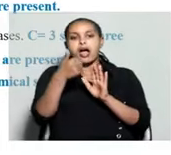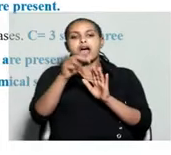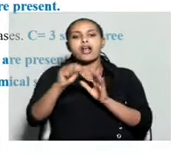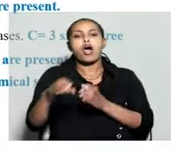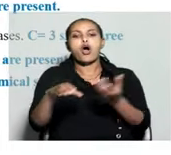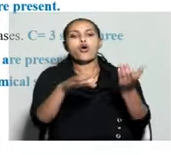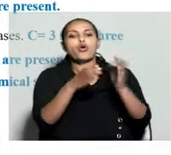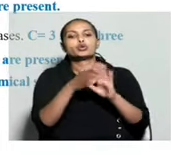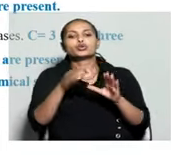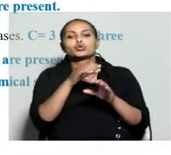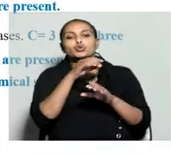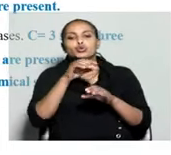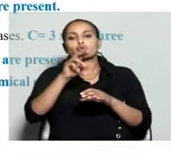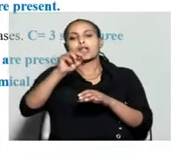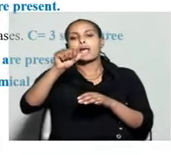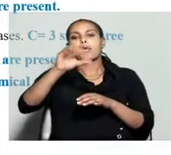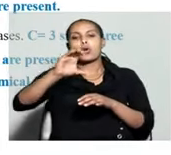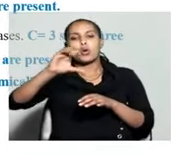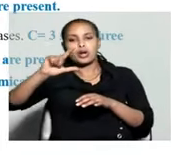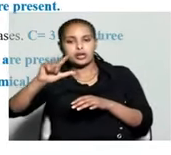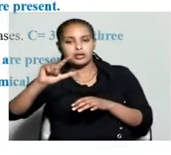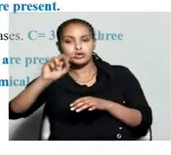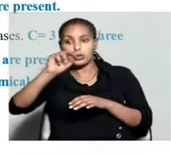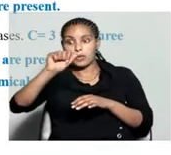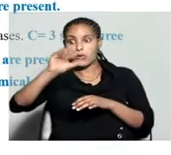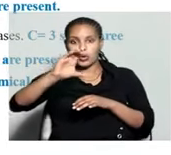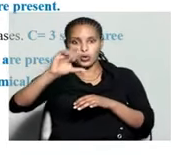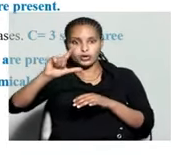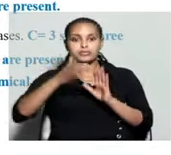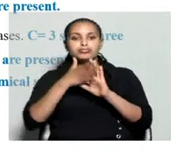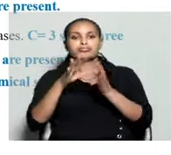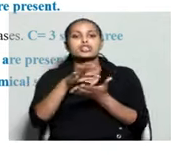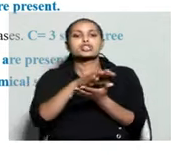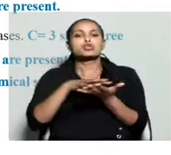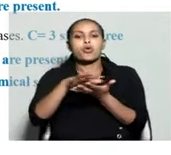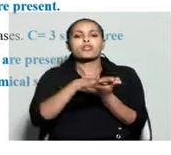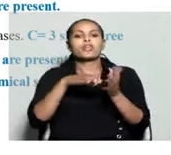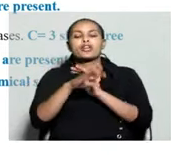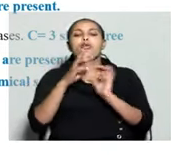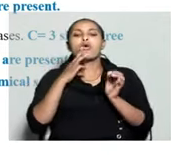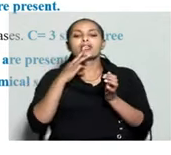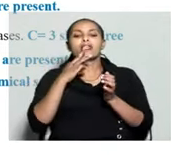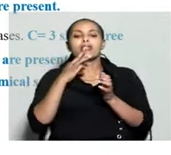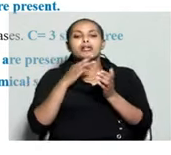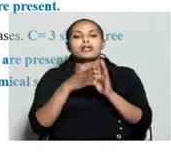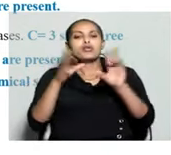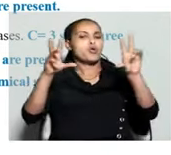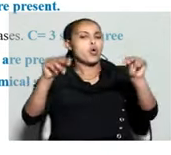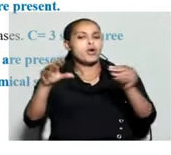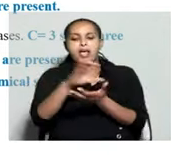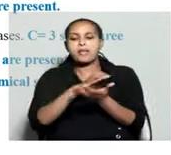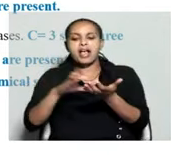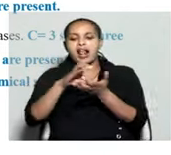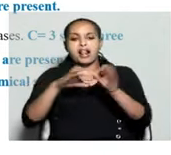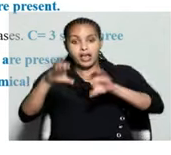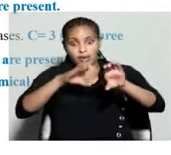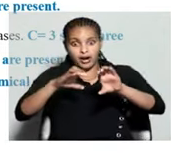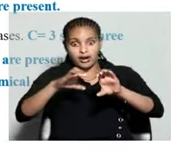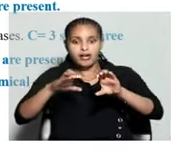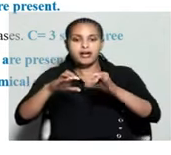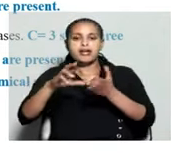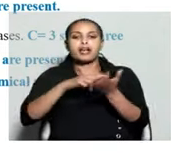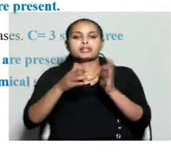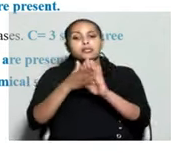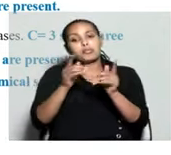aqueous solution of sodium chloride. Sodium chloride is dissolved in water. There is no chemical reaction